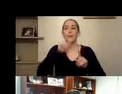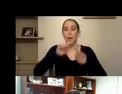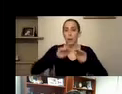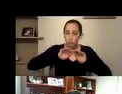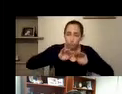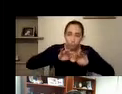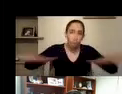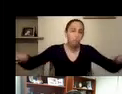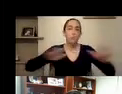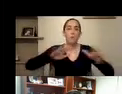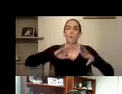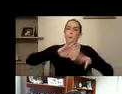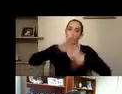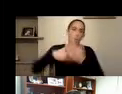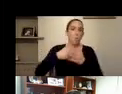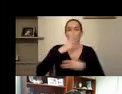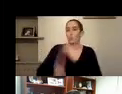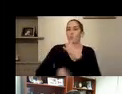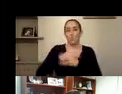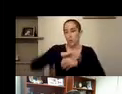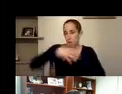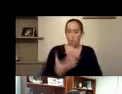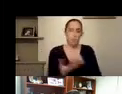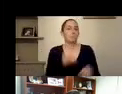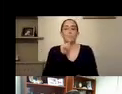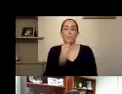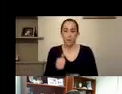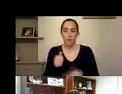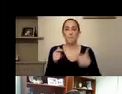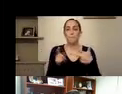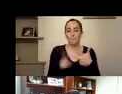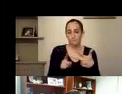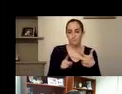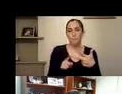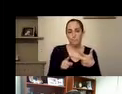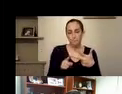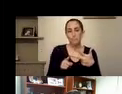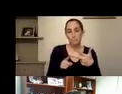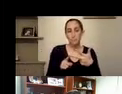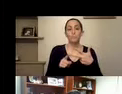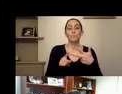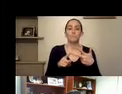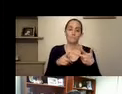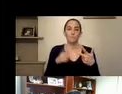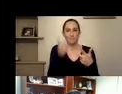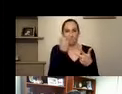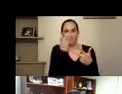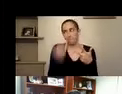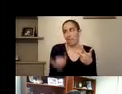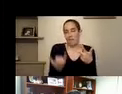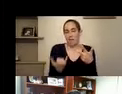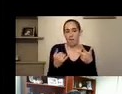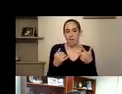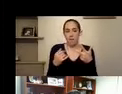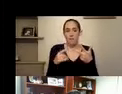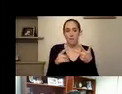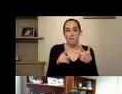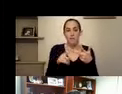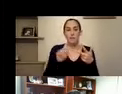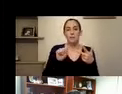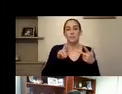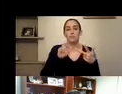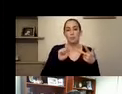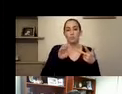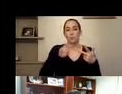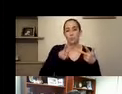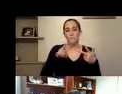the 2019 novel coronavirus, SARS coronavirus 2, which genetically is most similar to this one, but has